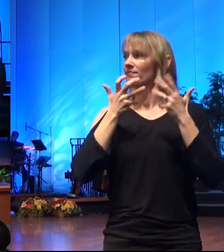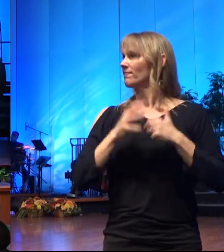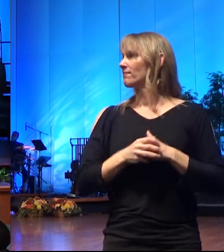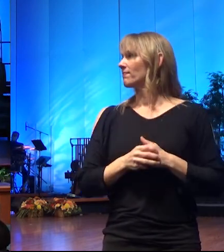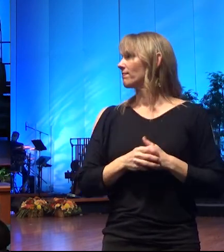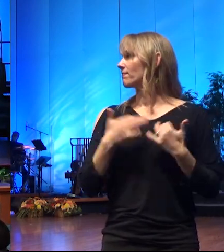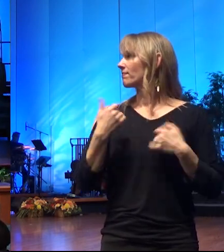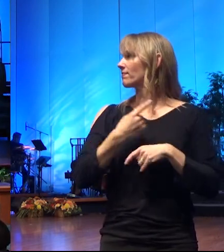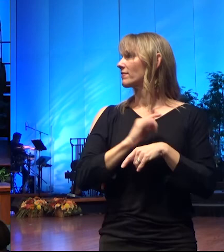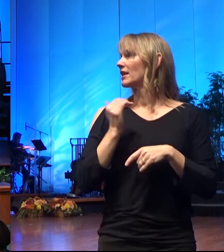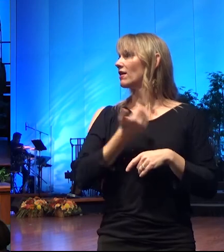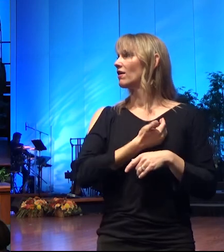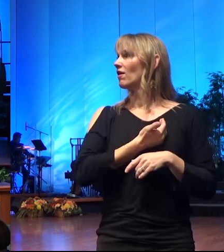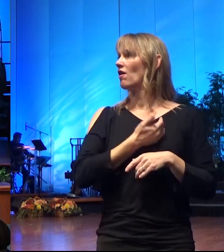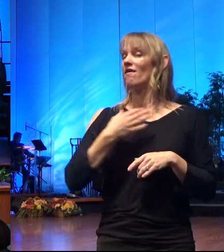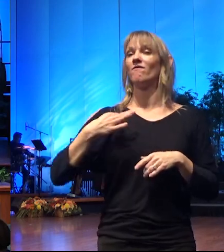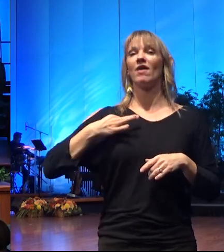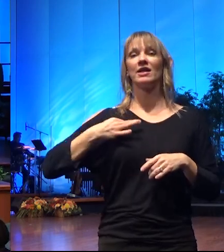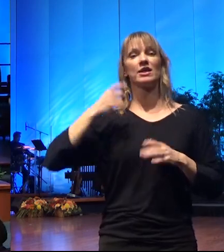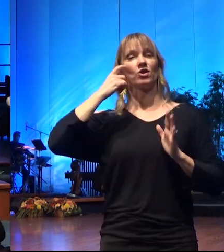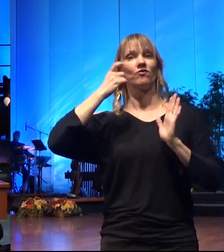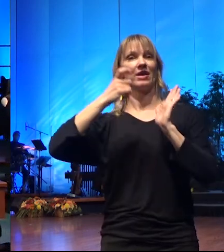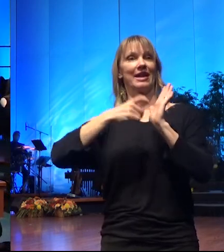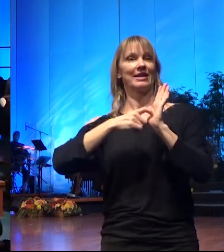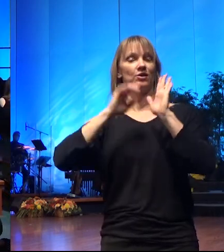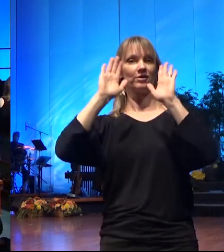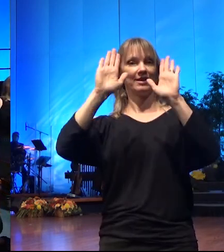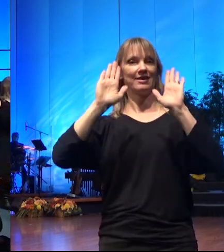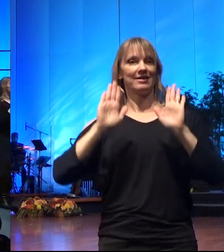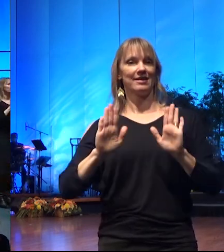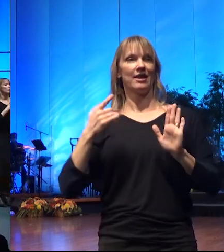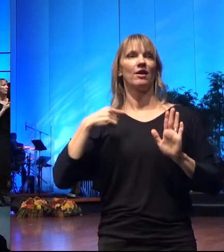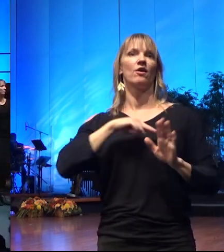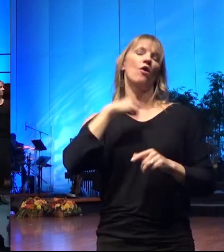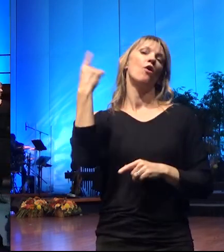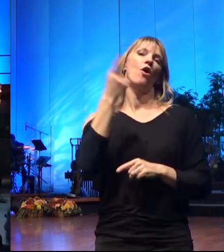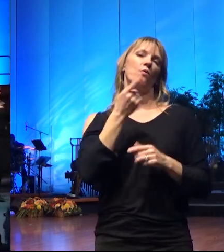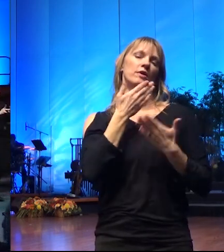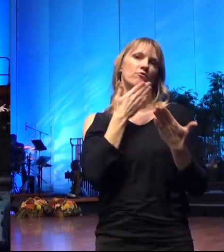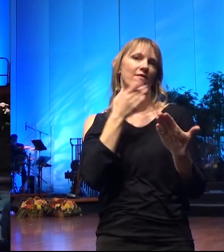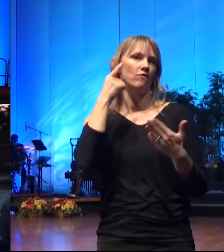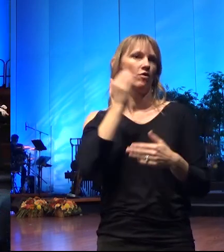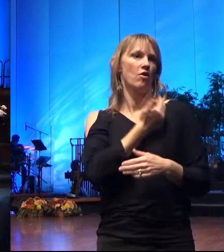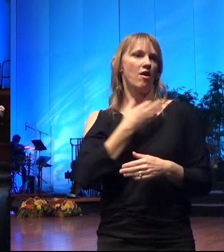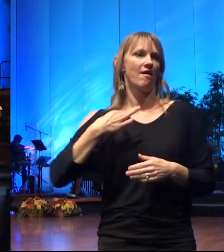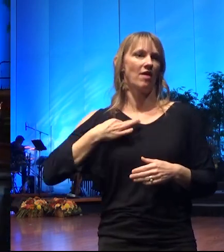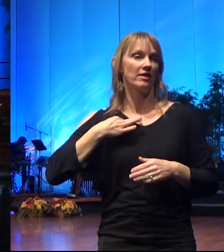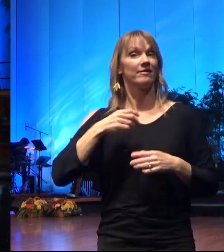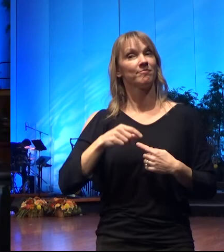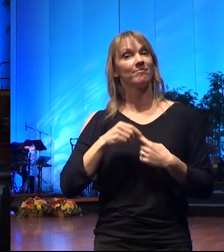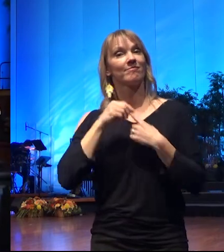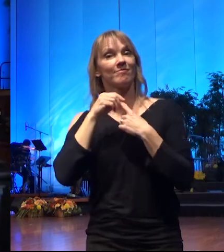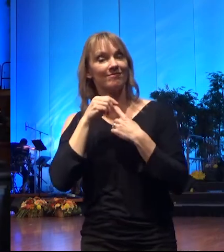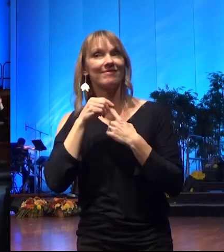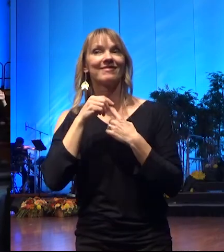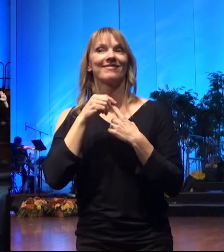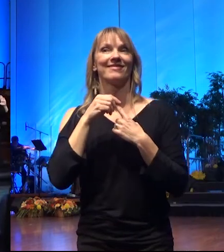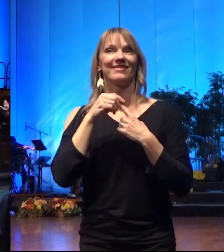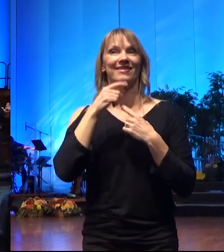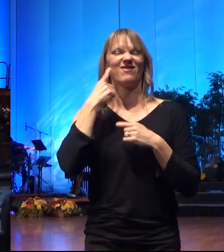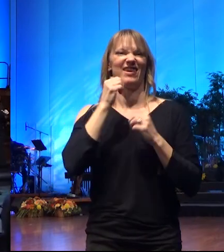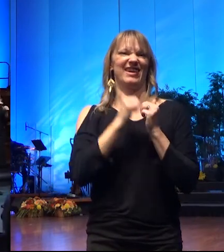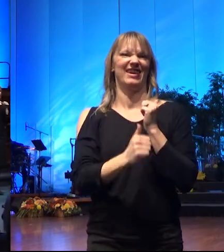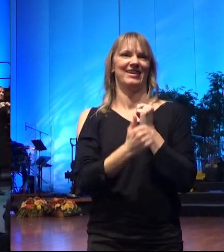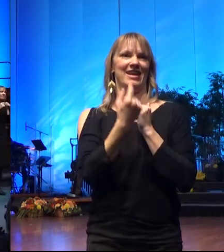every one of you starting in March of this year when we started coming back into the sanctuary from COVID. Haven't they been incredible? Their studiousness,